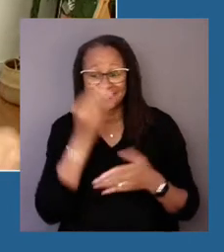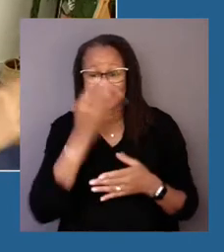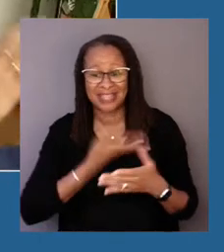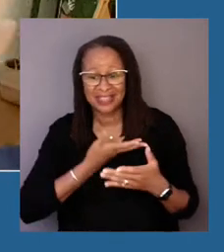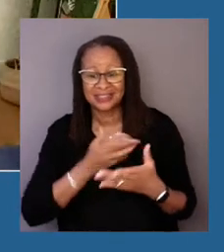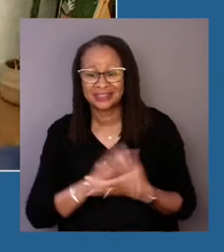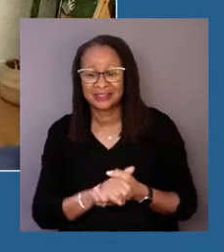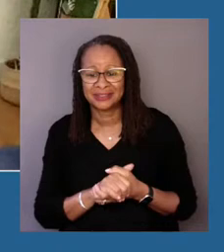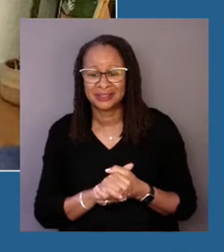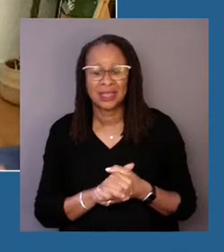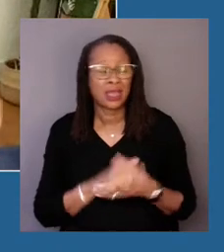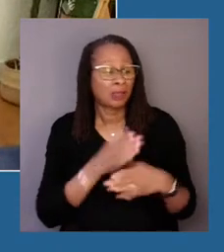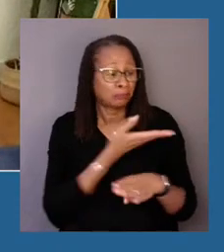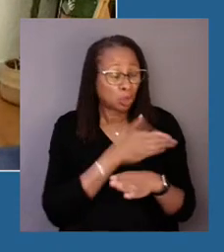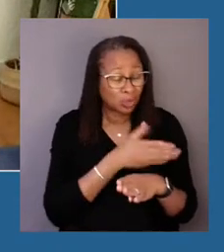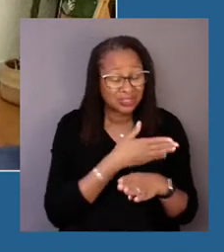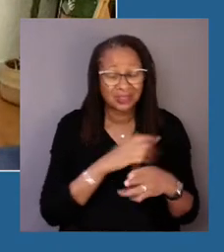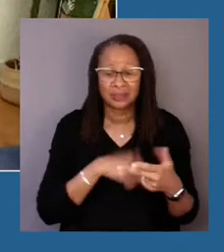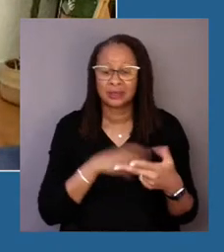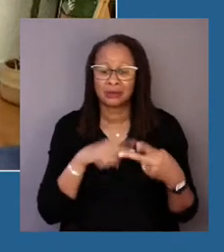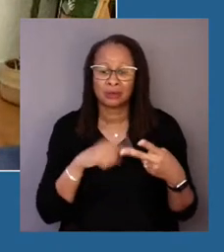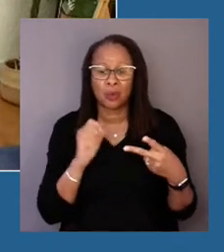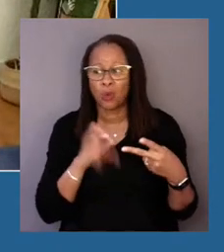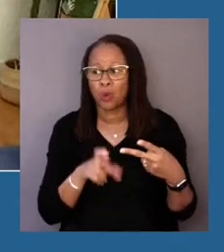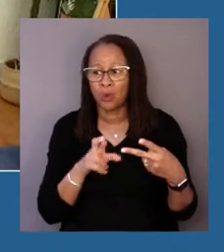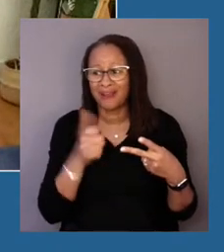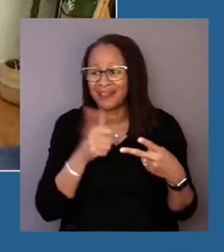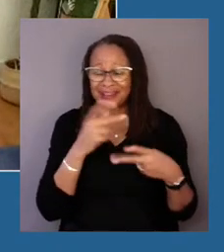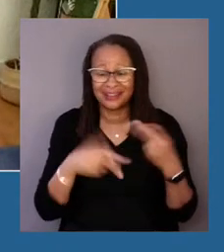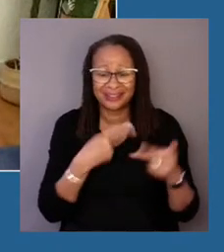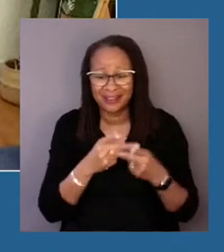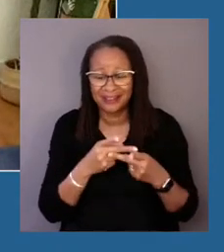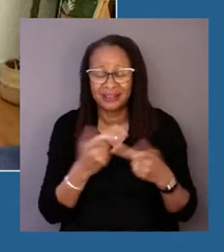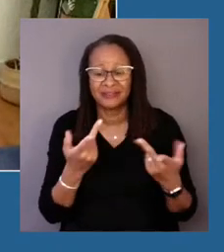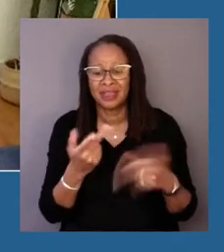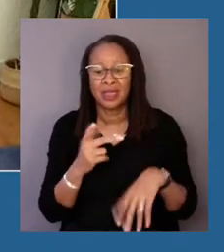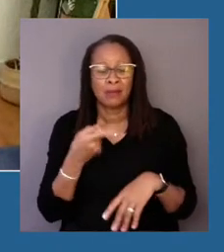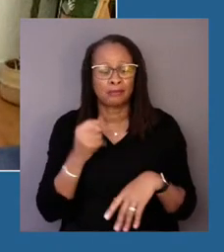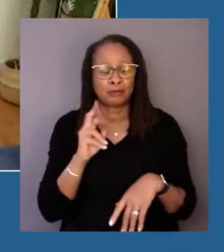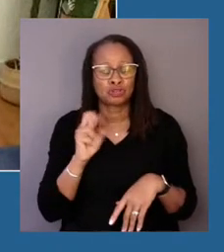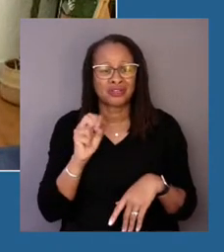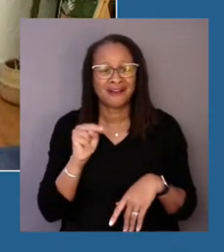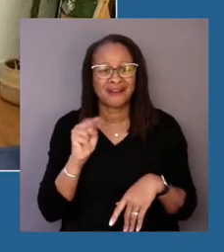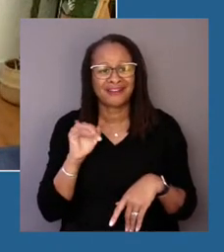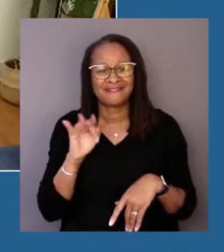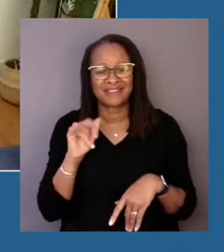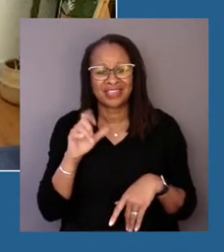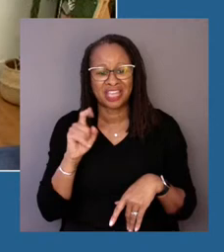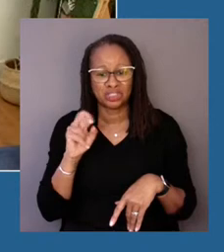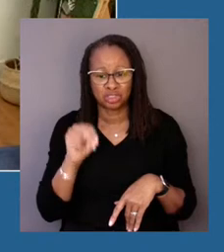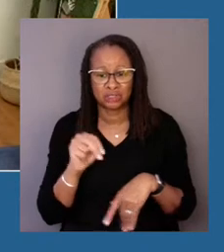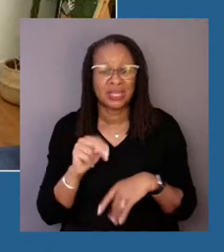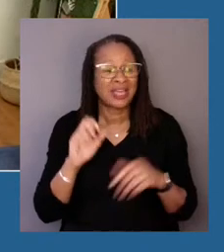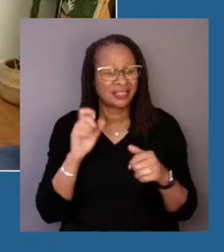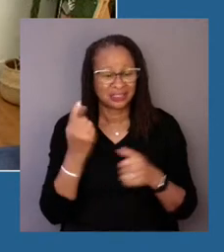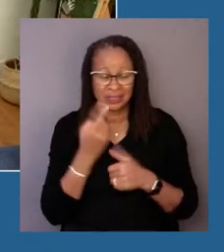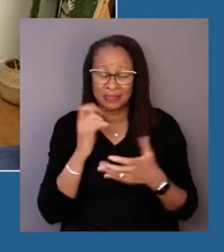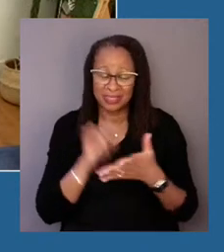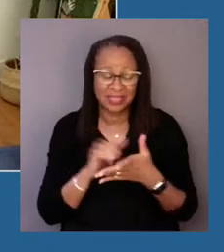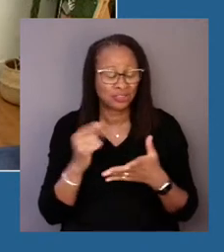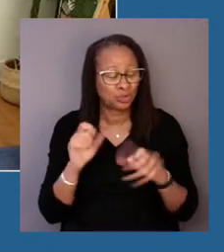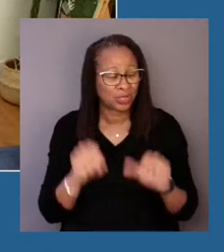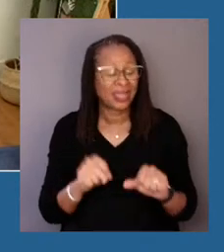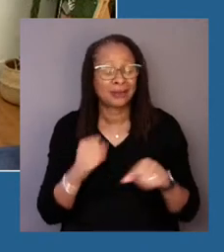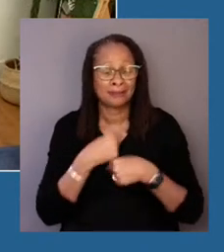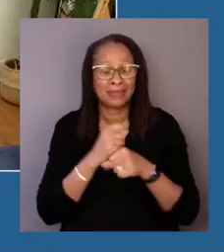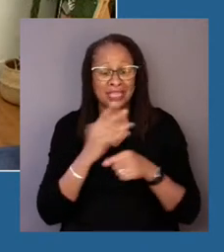data sonification, like, you know, or any kind of sonification, like there will always be something that you can make and do. Yeah. Sorry,